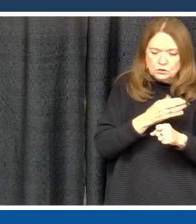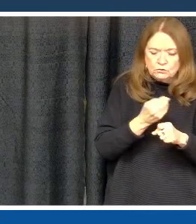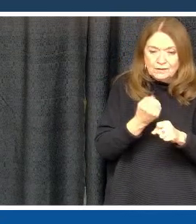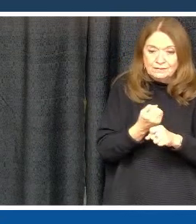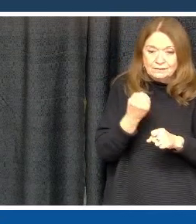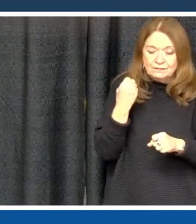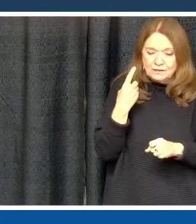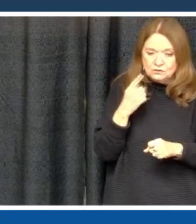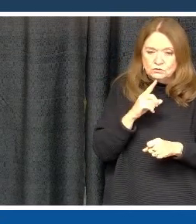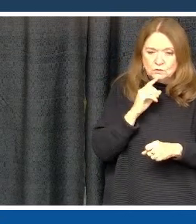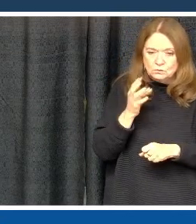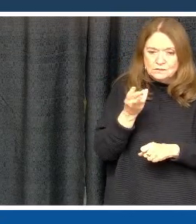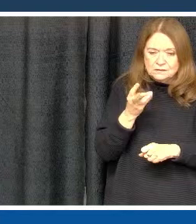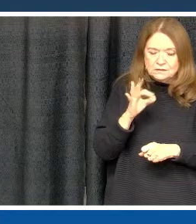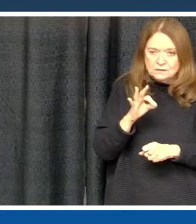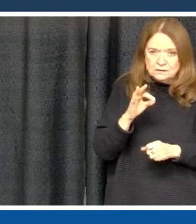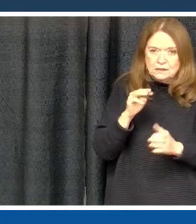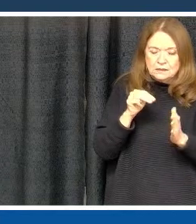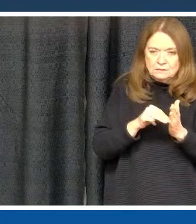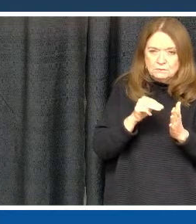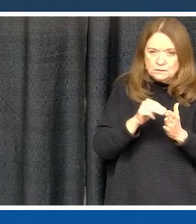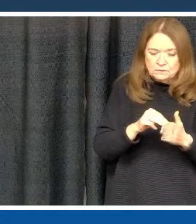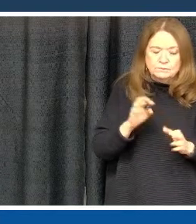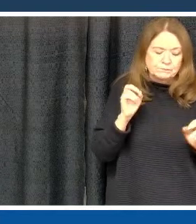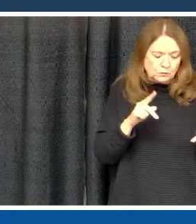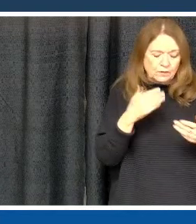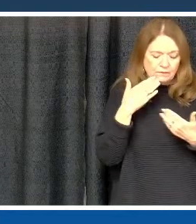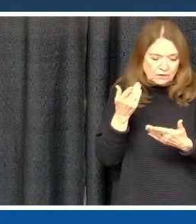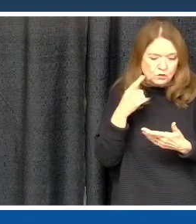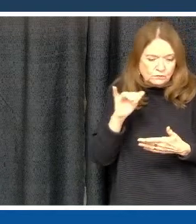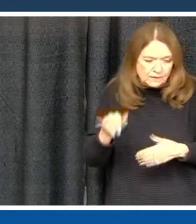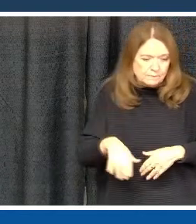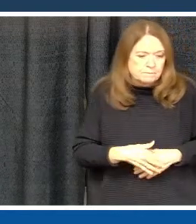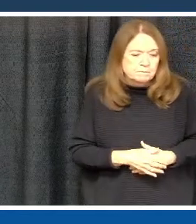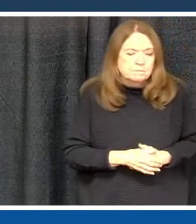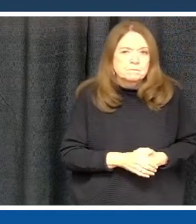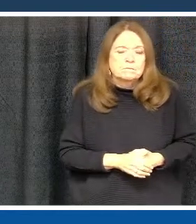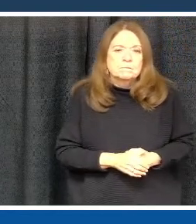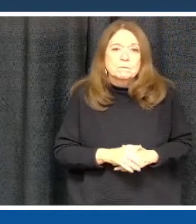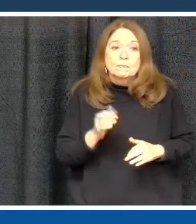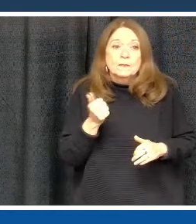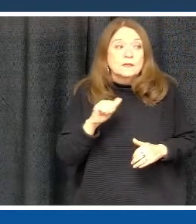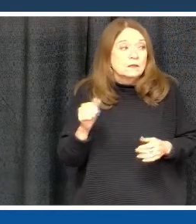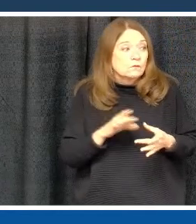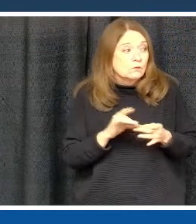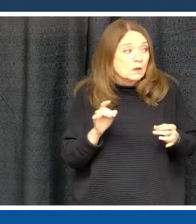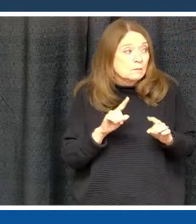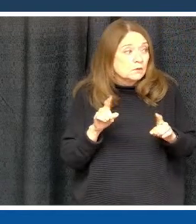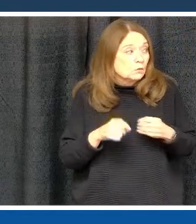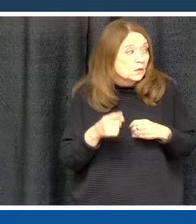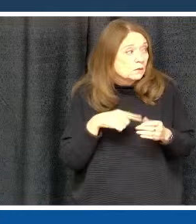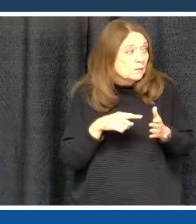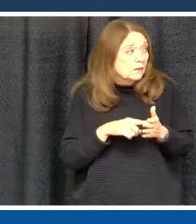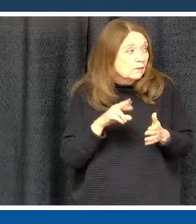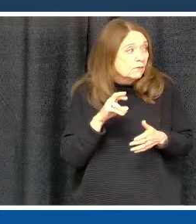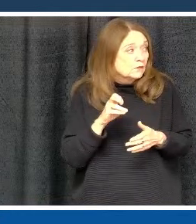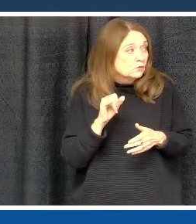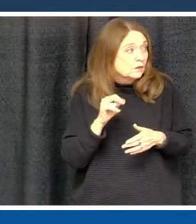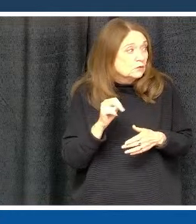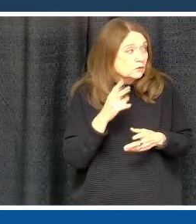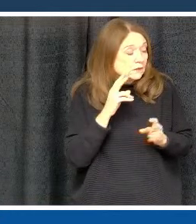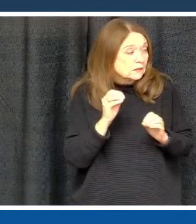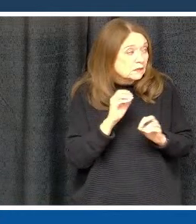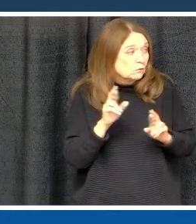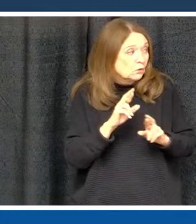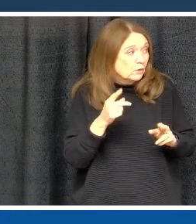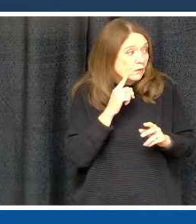year it was 69 million. Okay. Thank you for that. All right. Any other comment or question regarding this resolution? Seeing none, we're ready